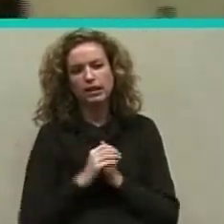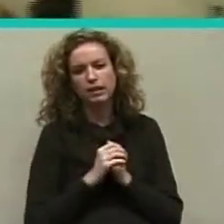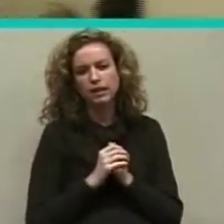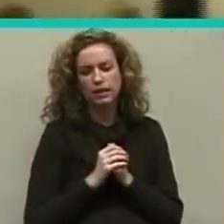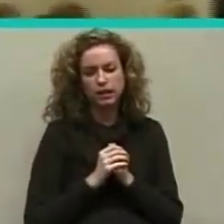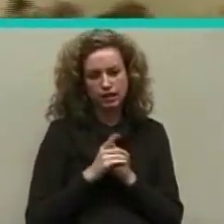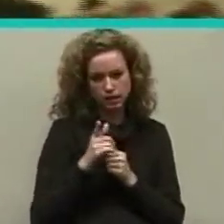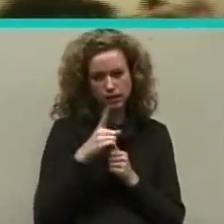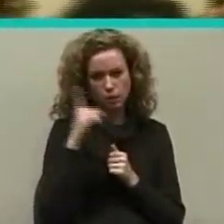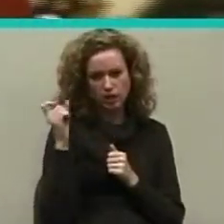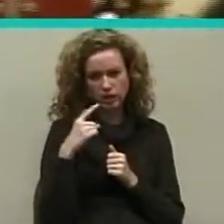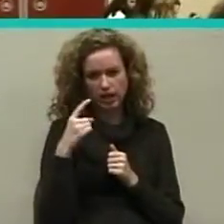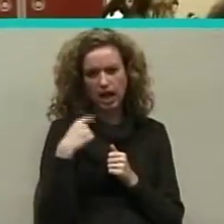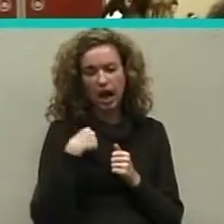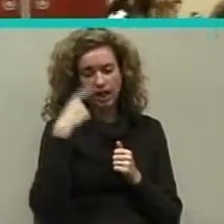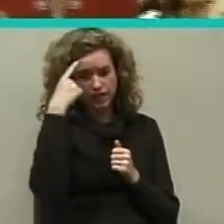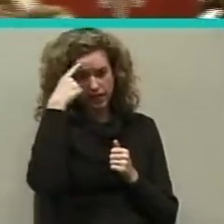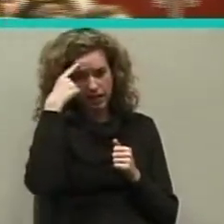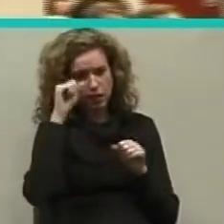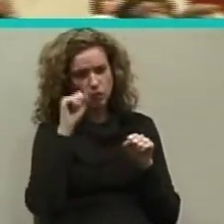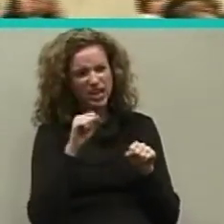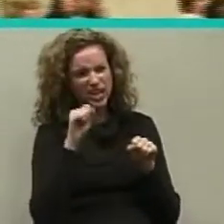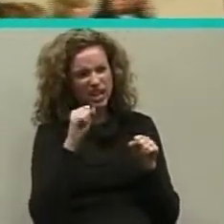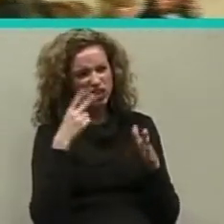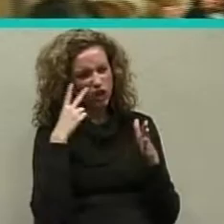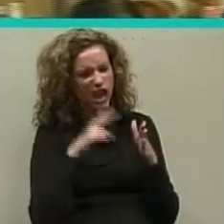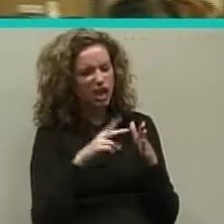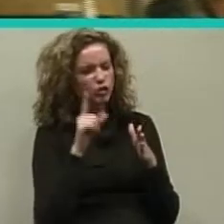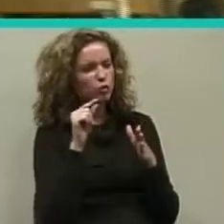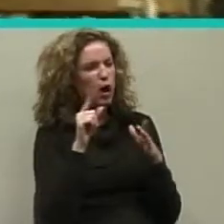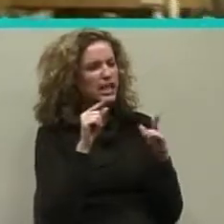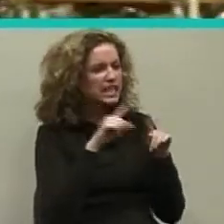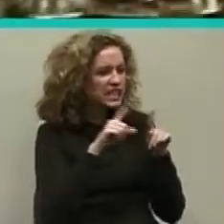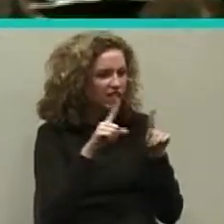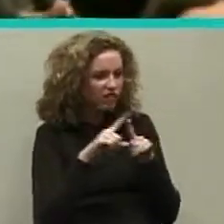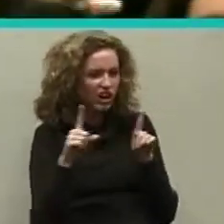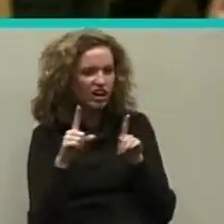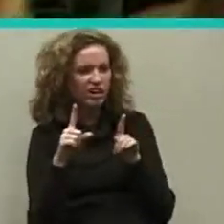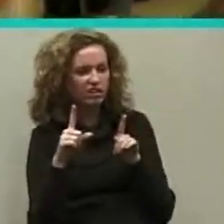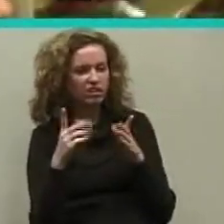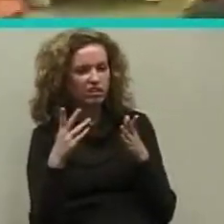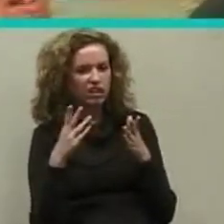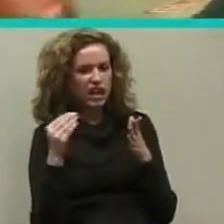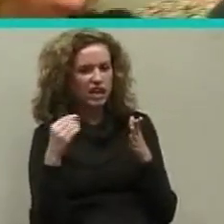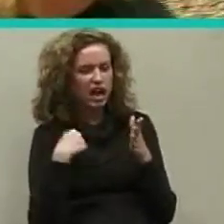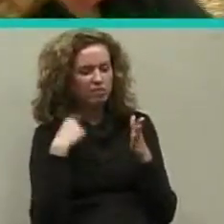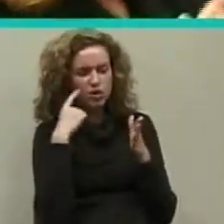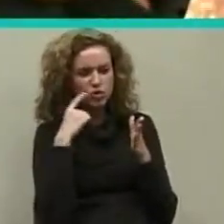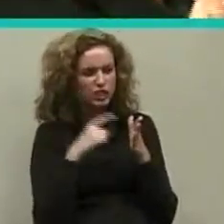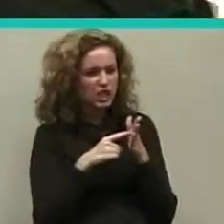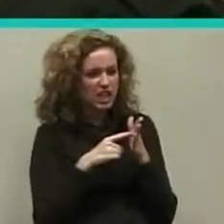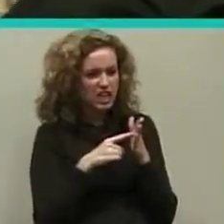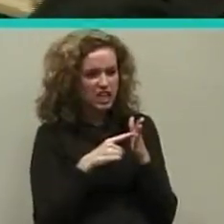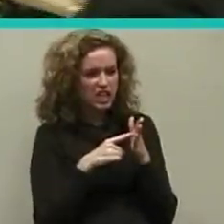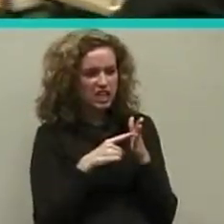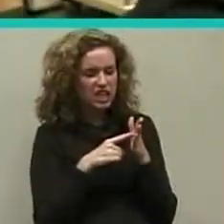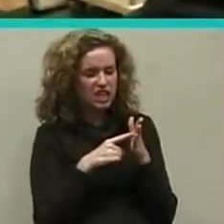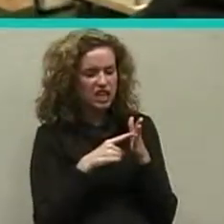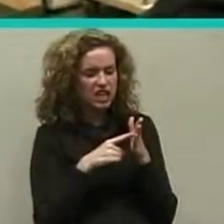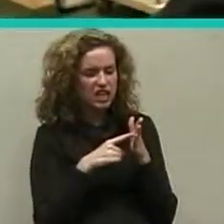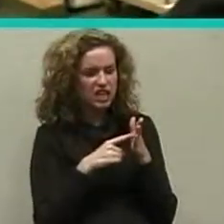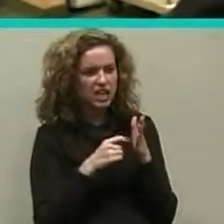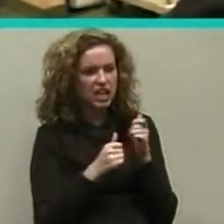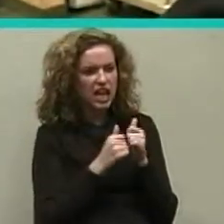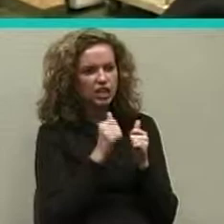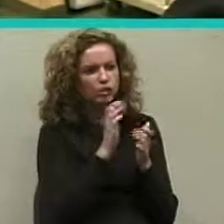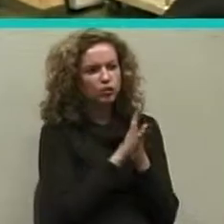Yes? I think we could probably look at 20 of these, and what I've been noticing the last few years is that every either